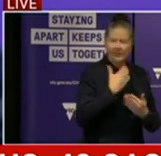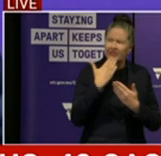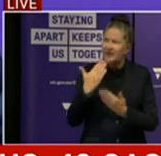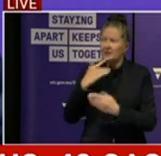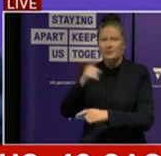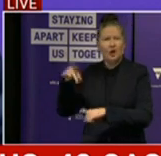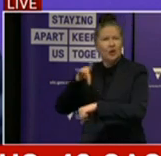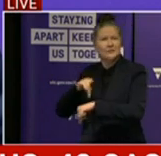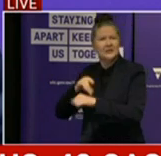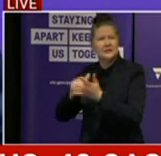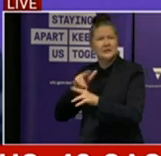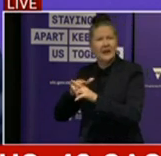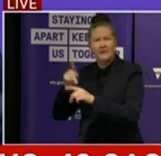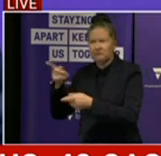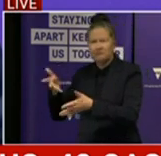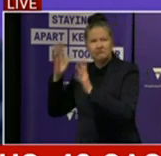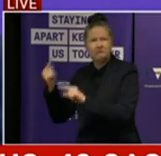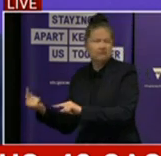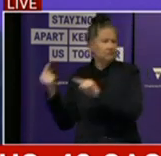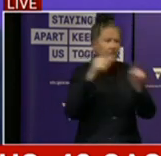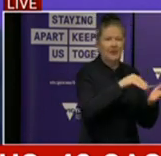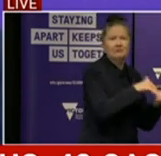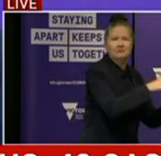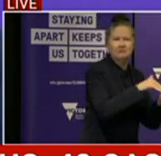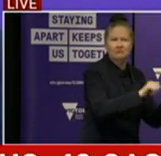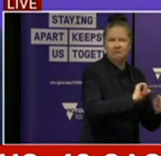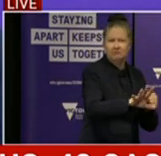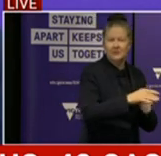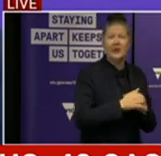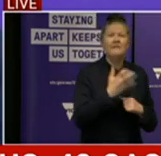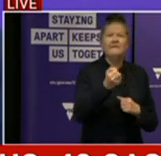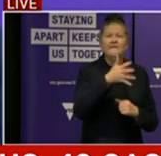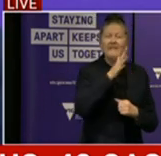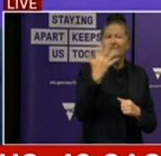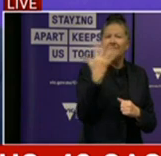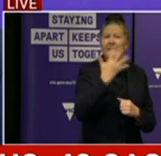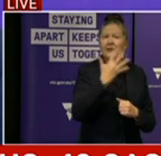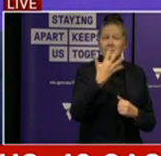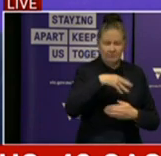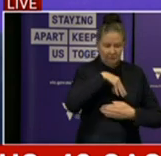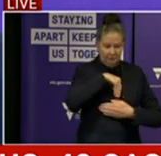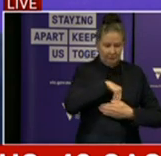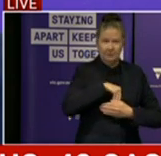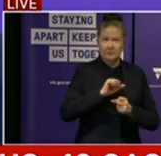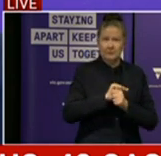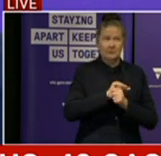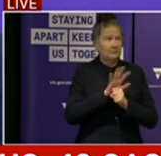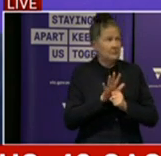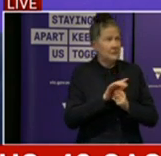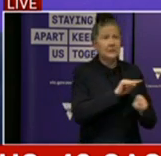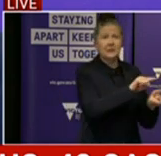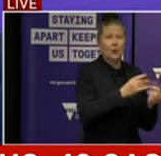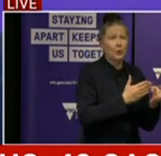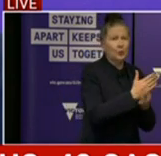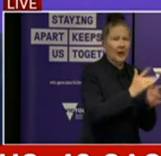aged care and done such a tremendous job. There are 515 active cases in aged care